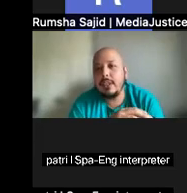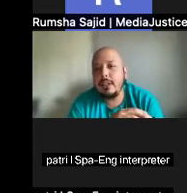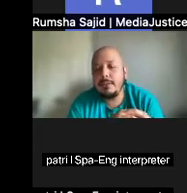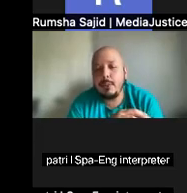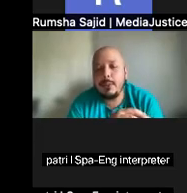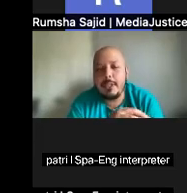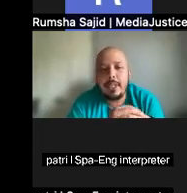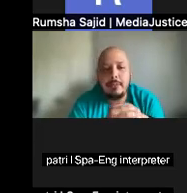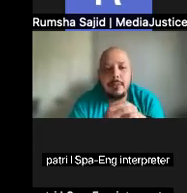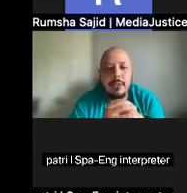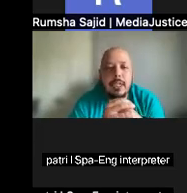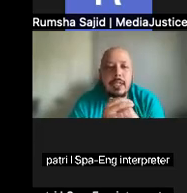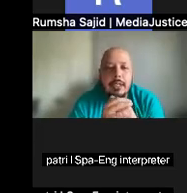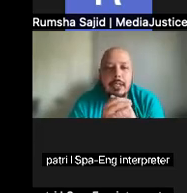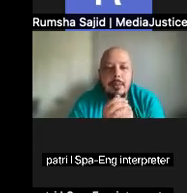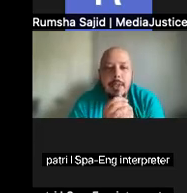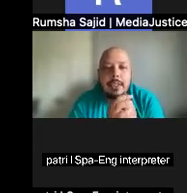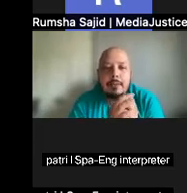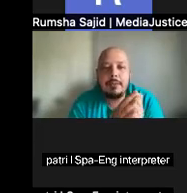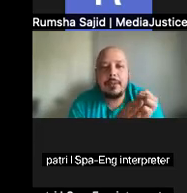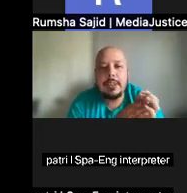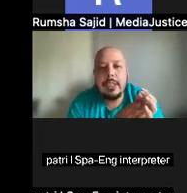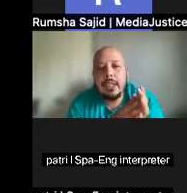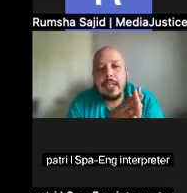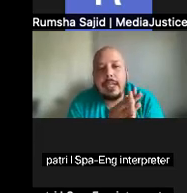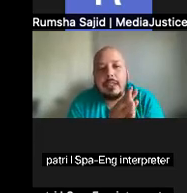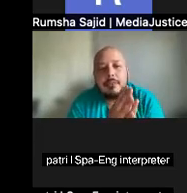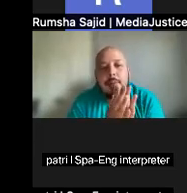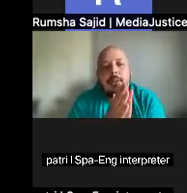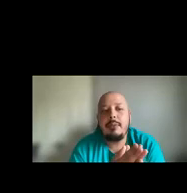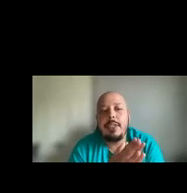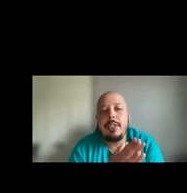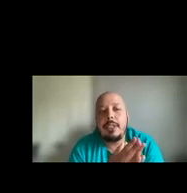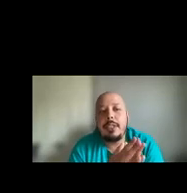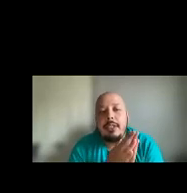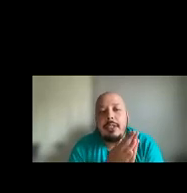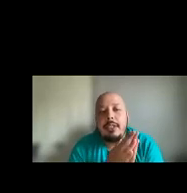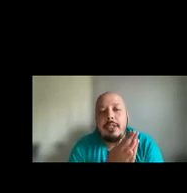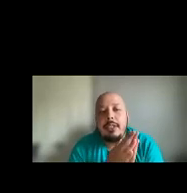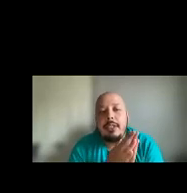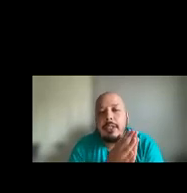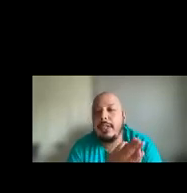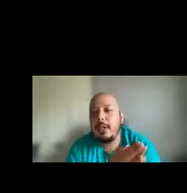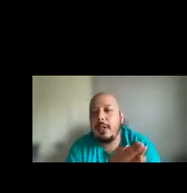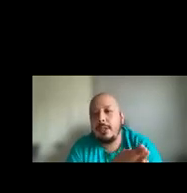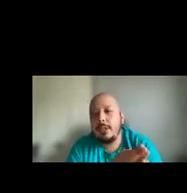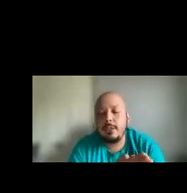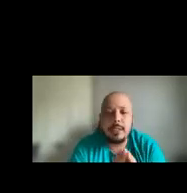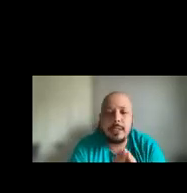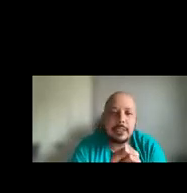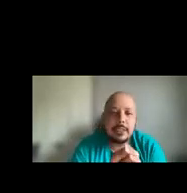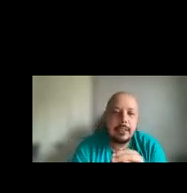incarceration in all the forms, right, and fighting for liberation of our folks. And in February, we did an electronic monitoring